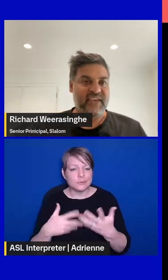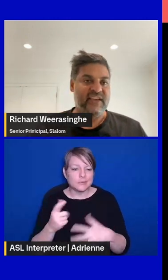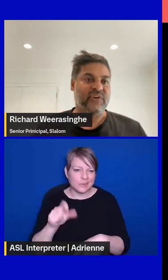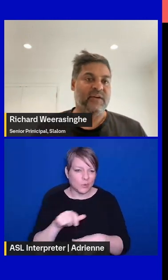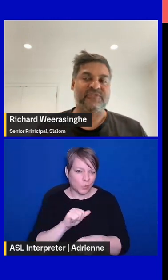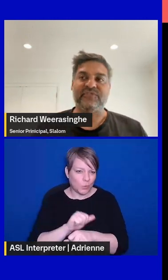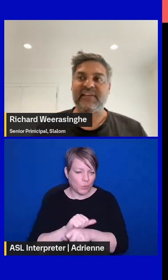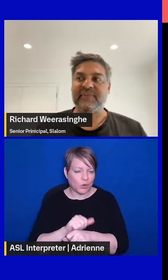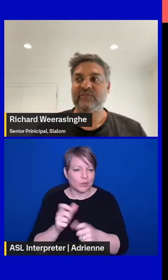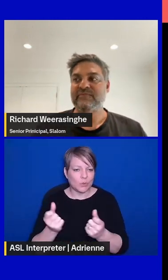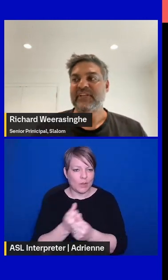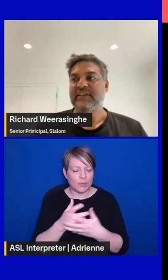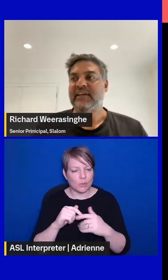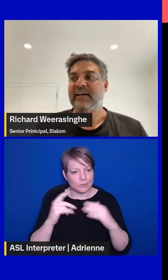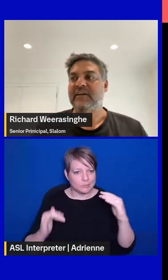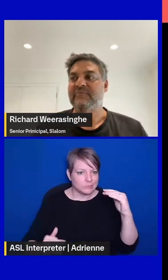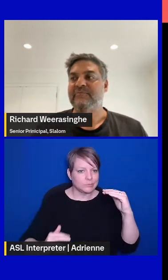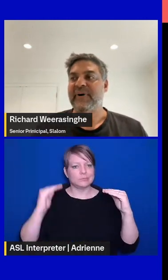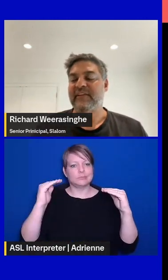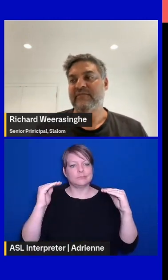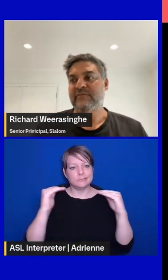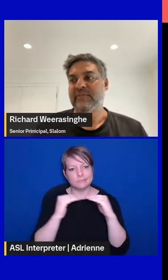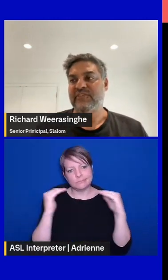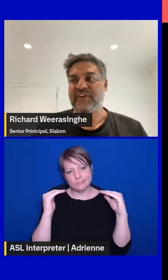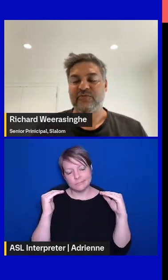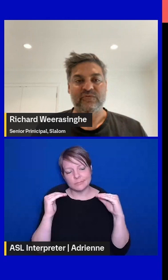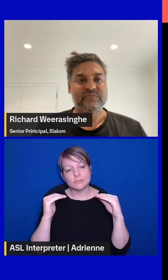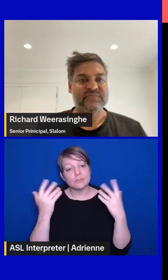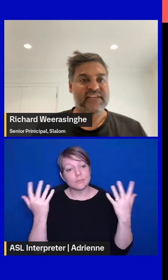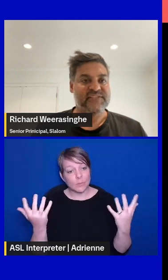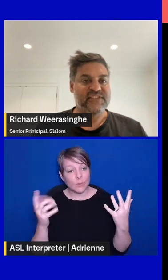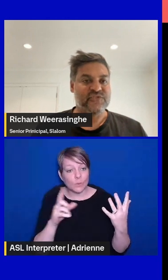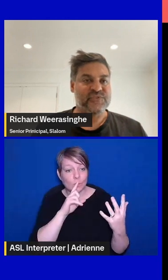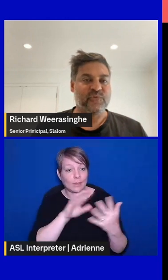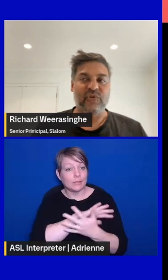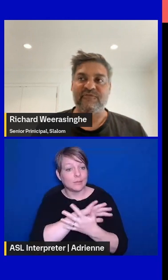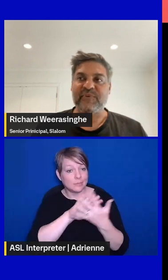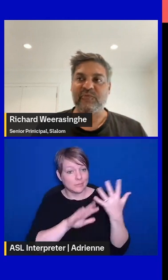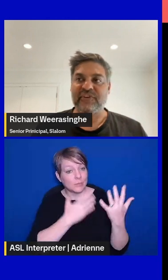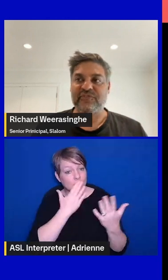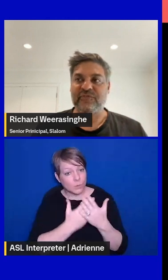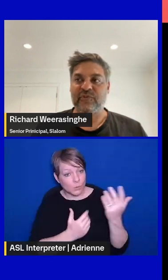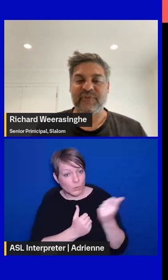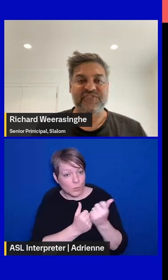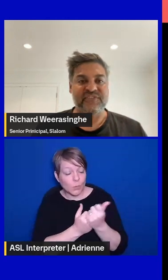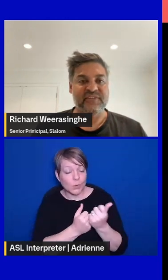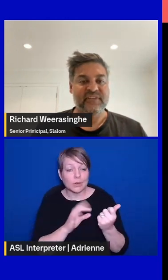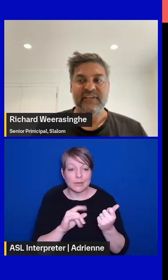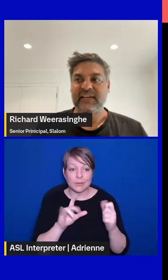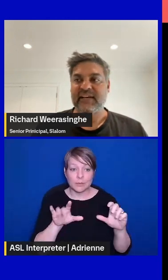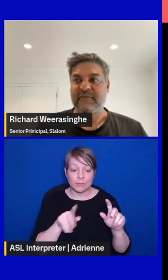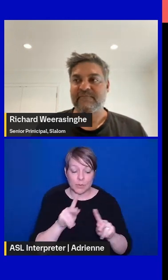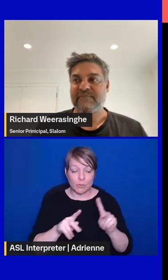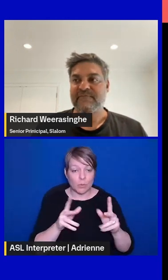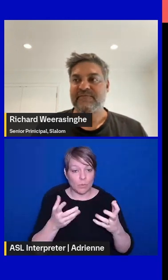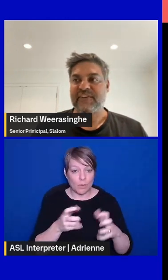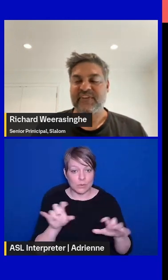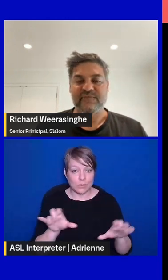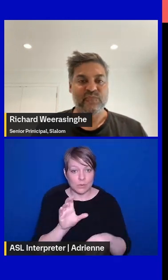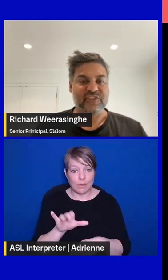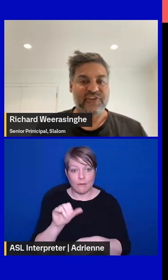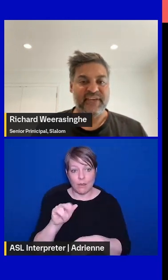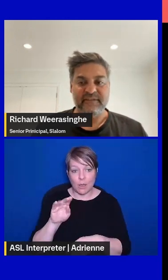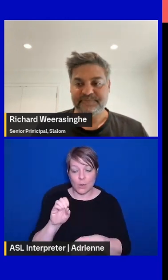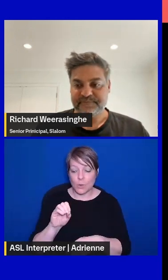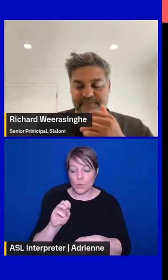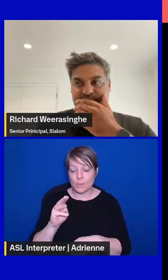kind of get everyone up to the same level. But in general, there's good support, and if people want to do automation, definitely